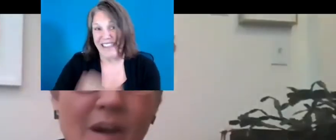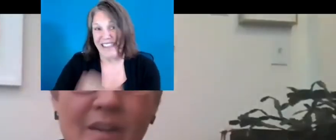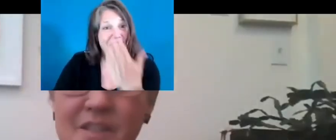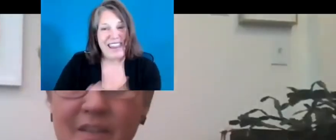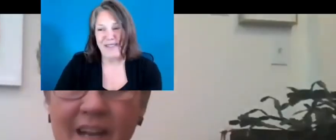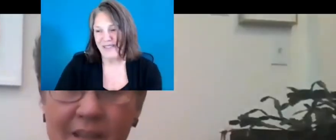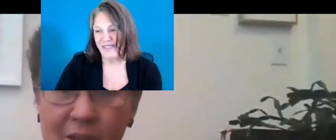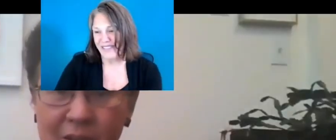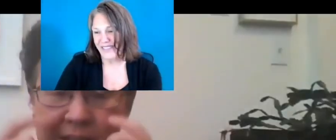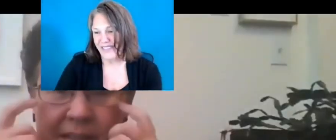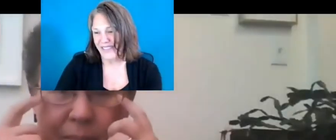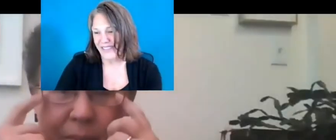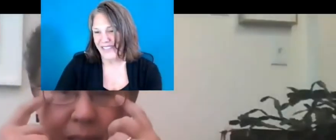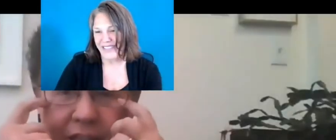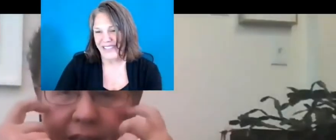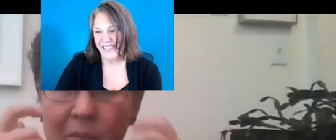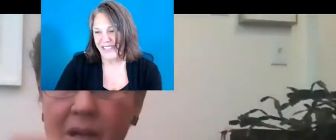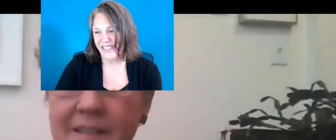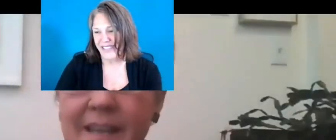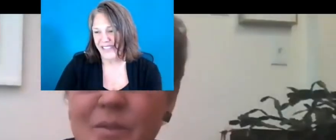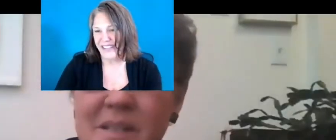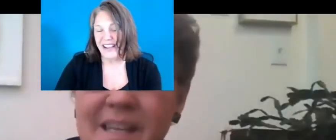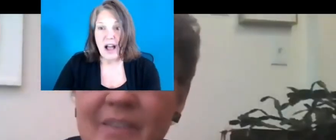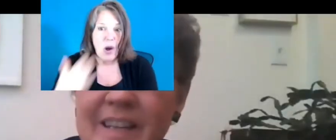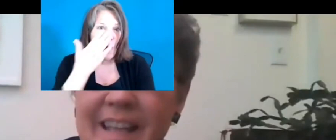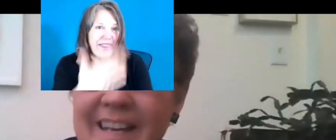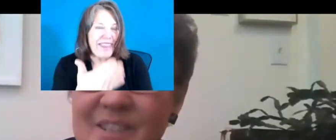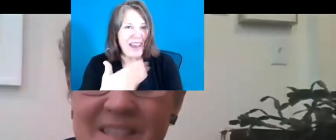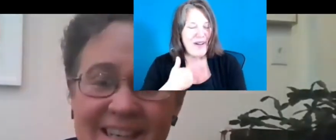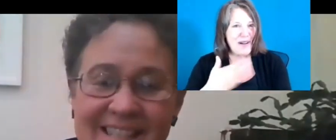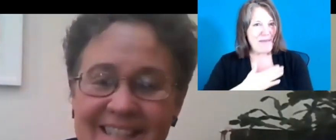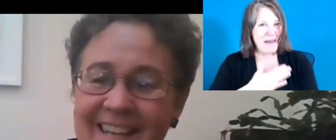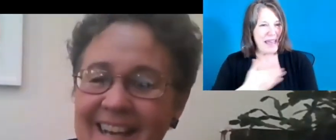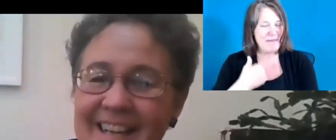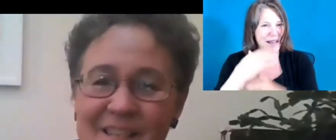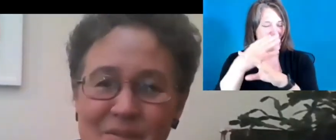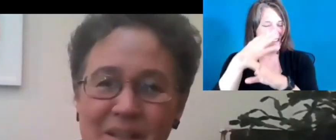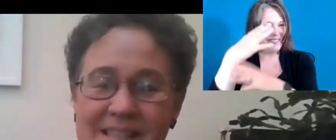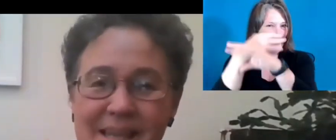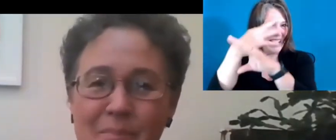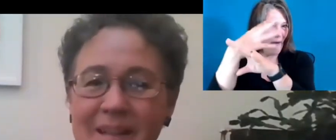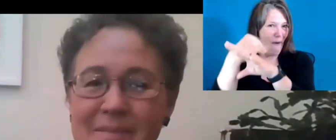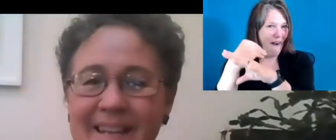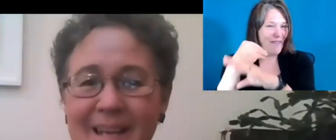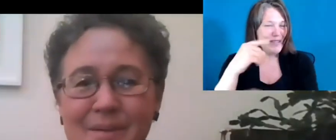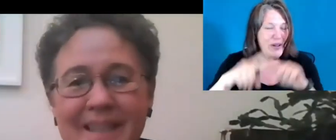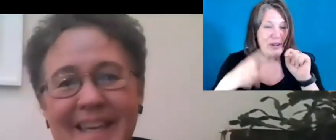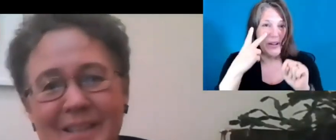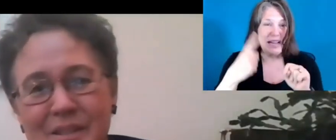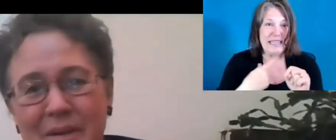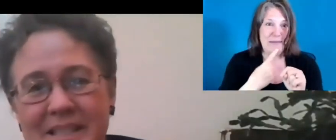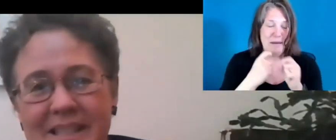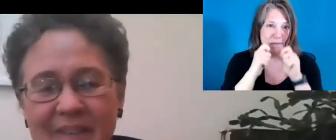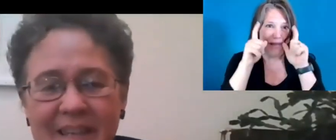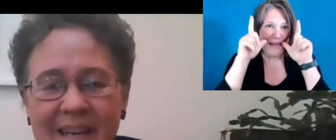video off so that you couldn't see me blushing while David was giving that introduction. I should really stop while I'm ahead. But